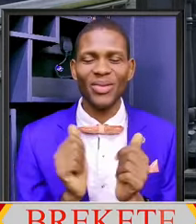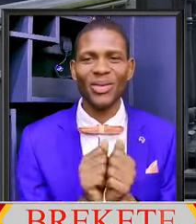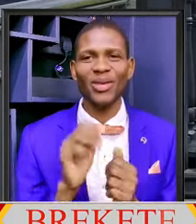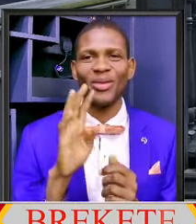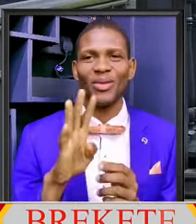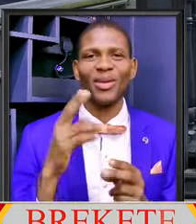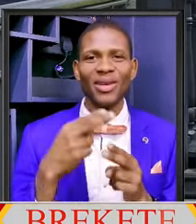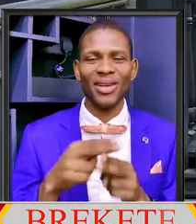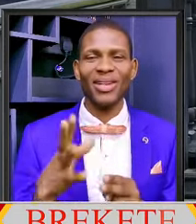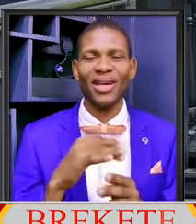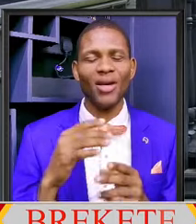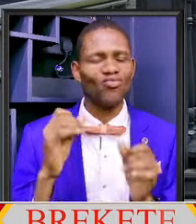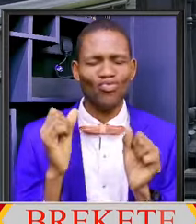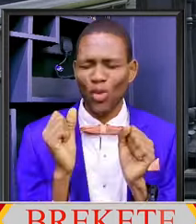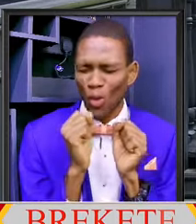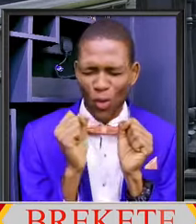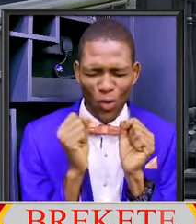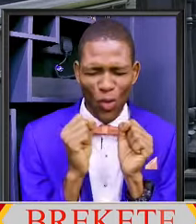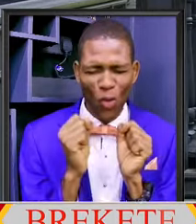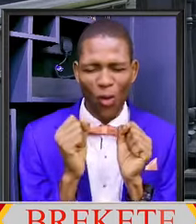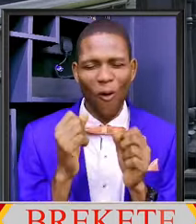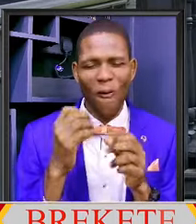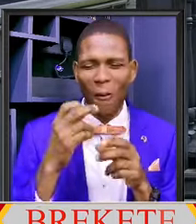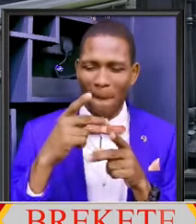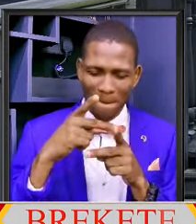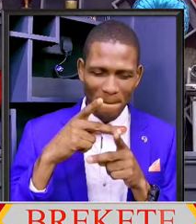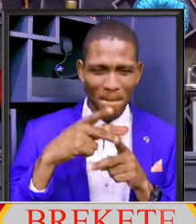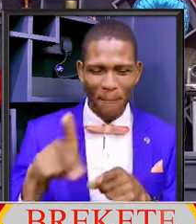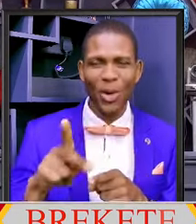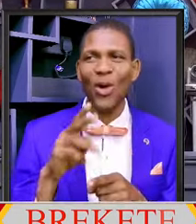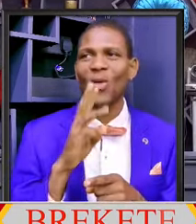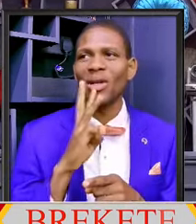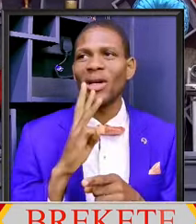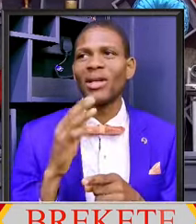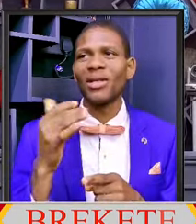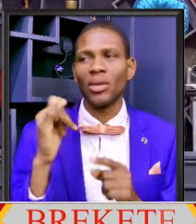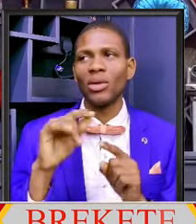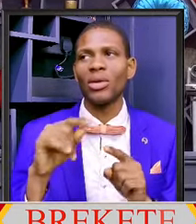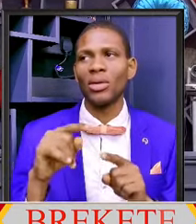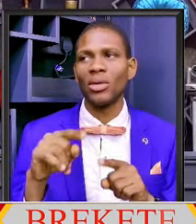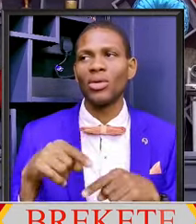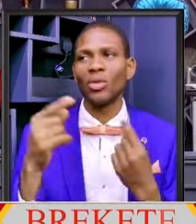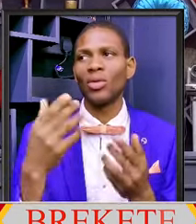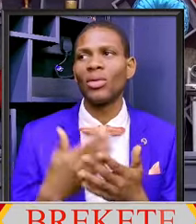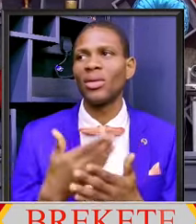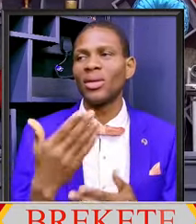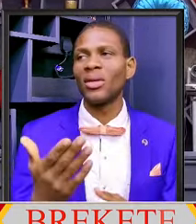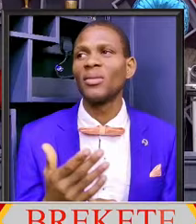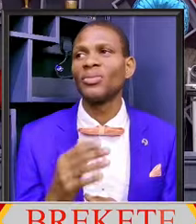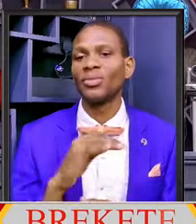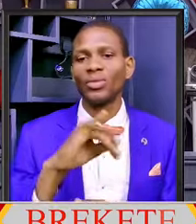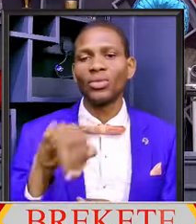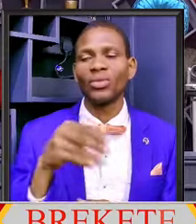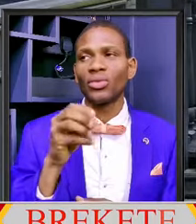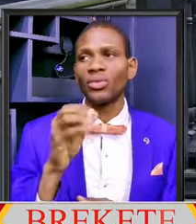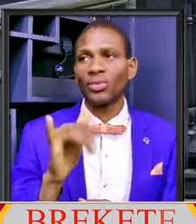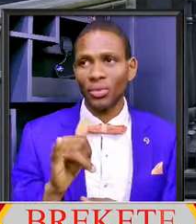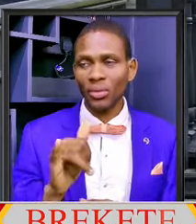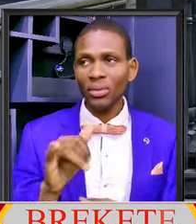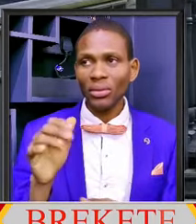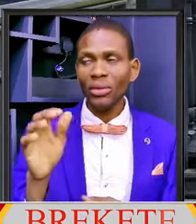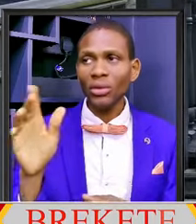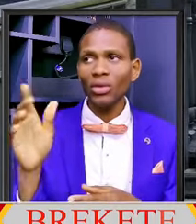Yes, sir. And cold pure water. Yes, sir. Then they go buy. Okay, sir. Joy.